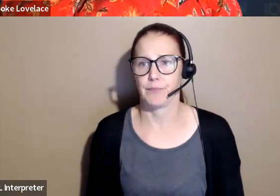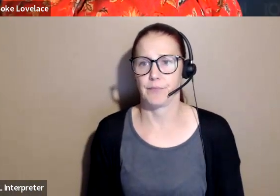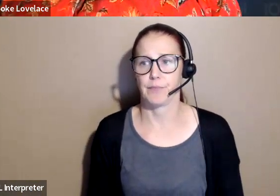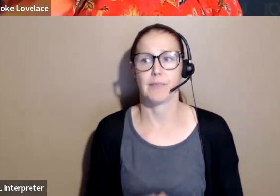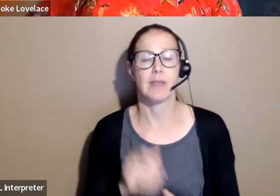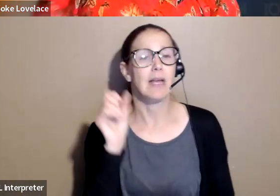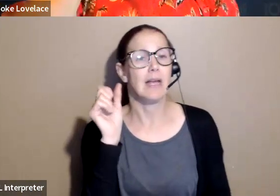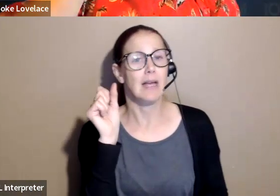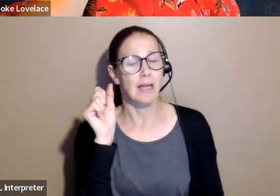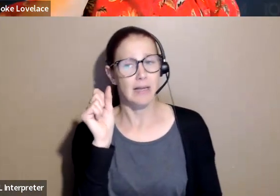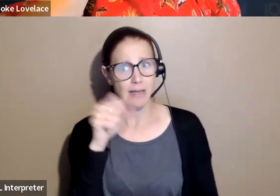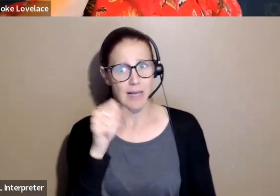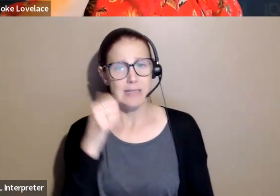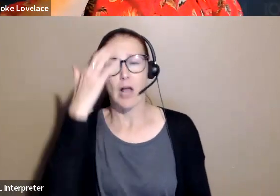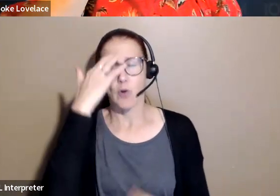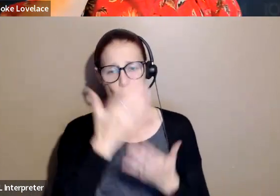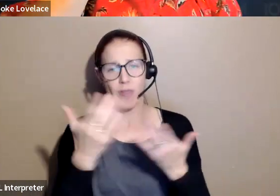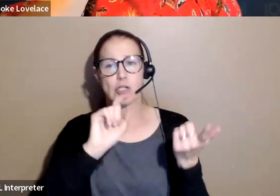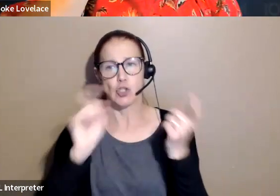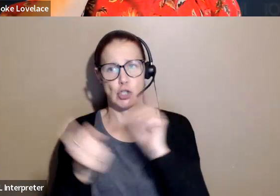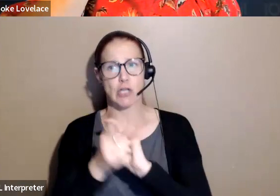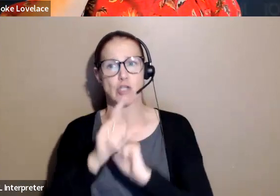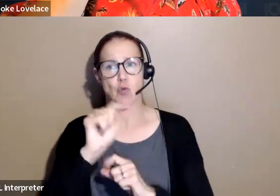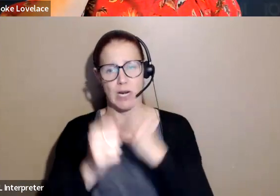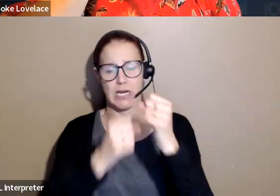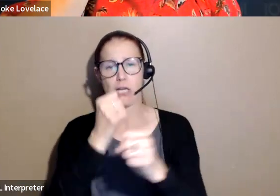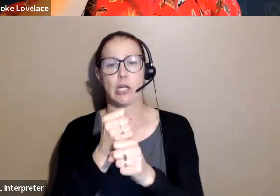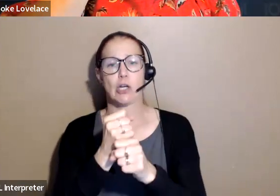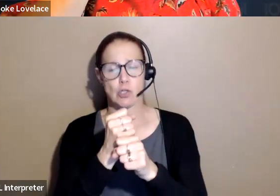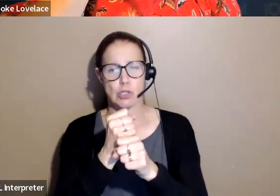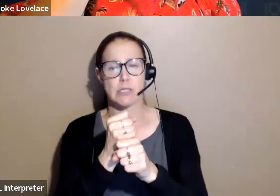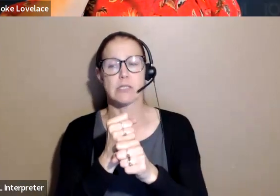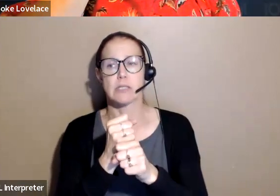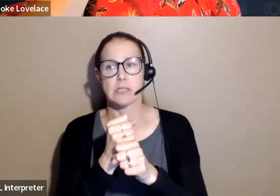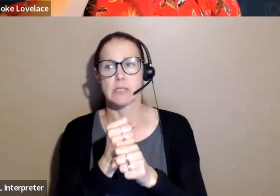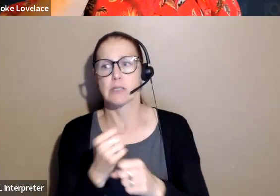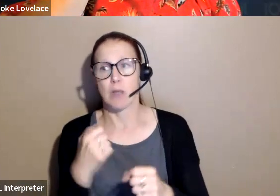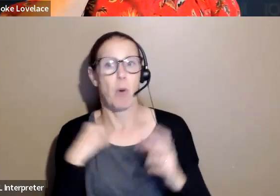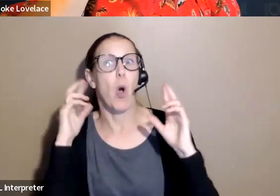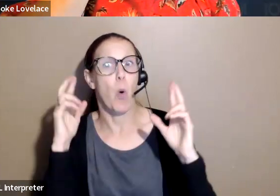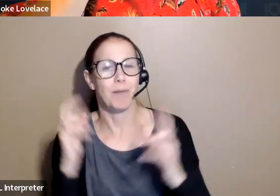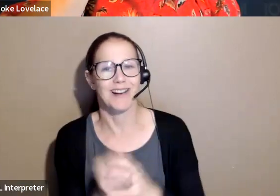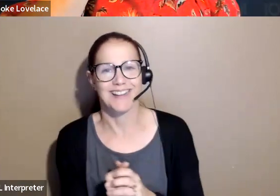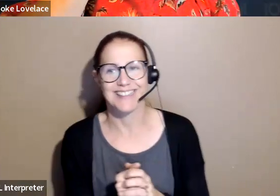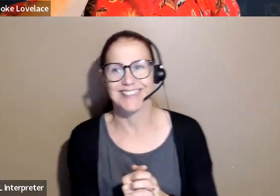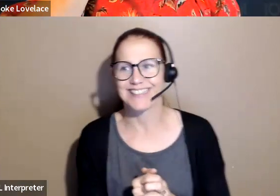Yeah, like I said, I know things change in 20 years, as I would hope so. If they